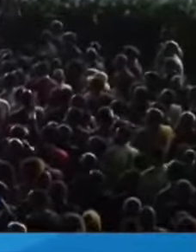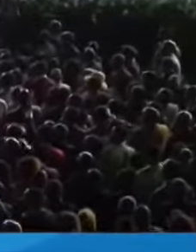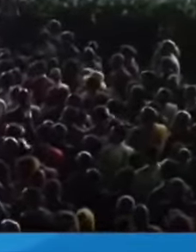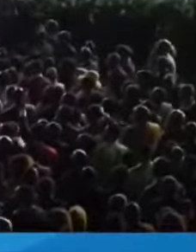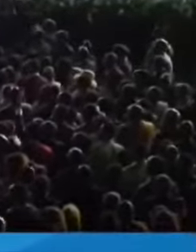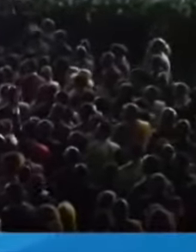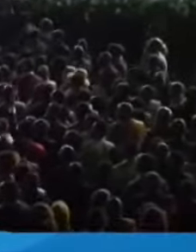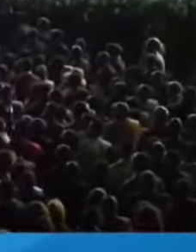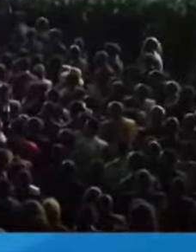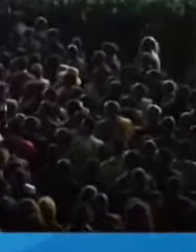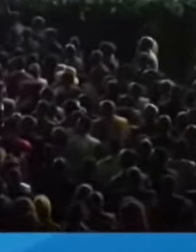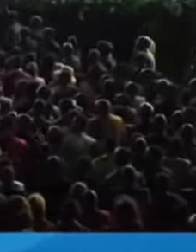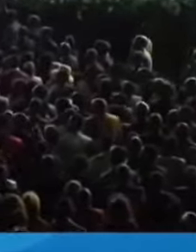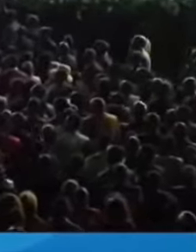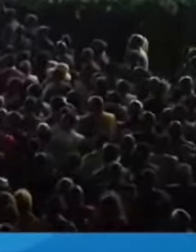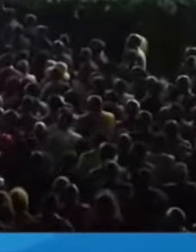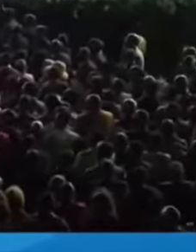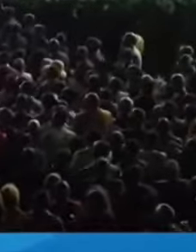please